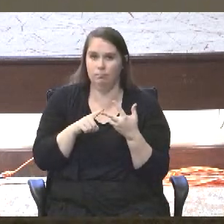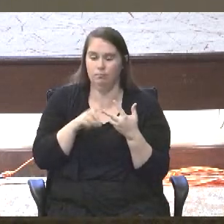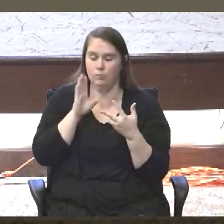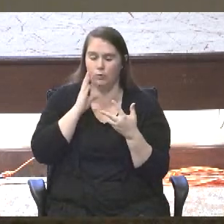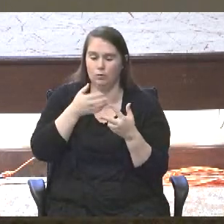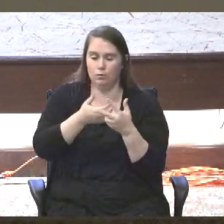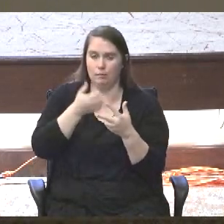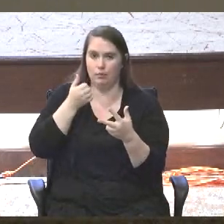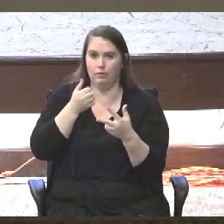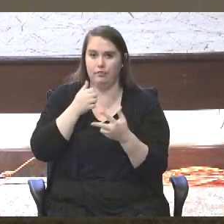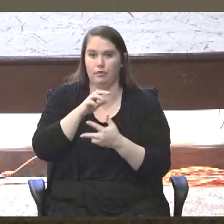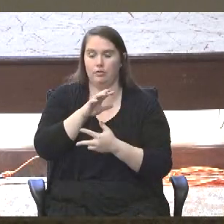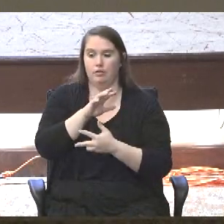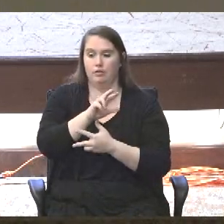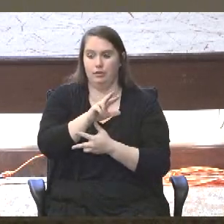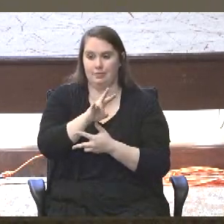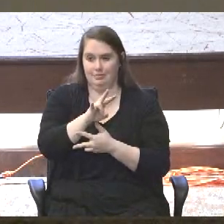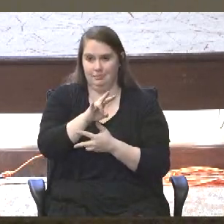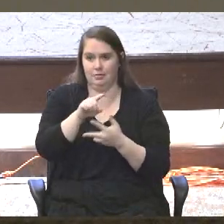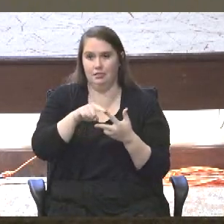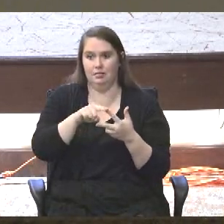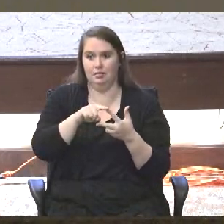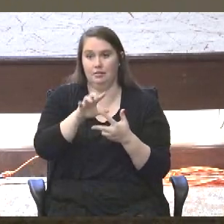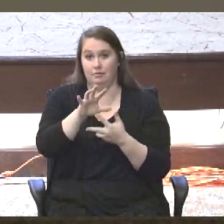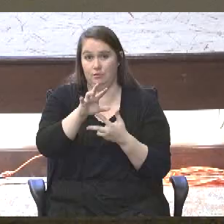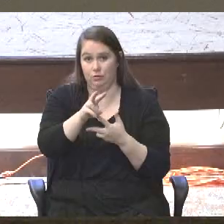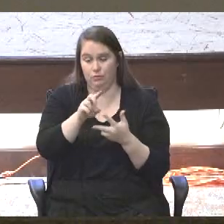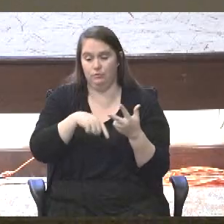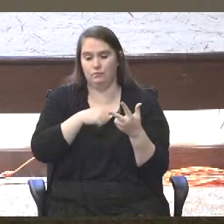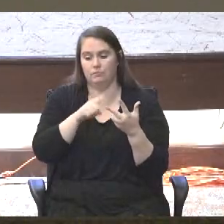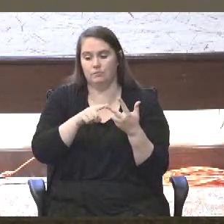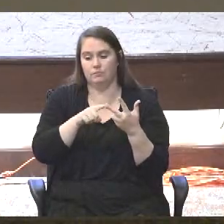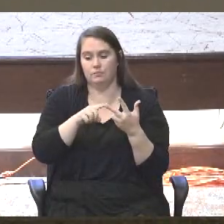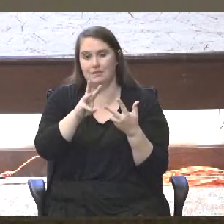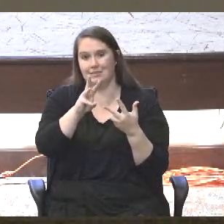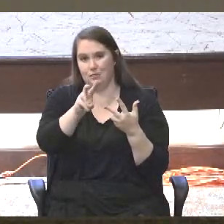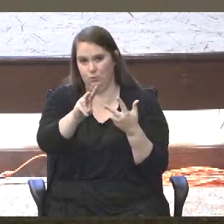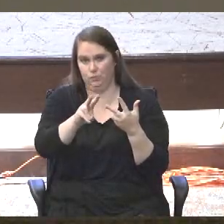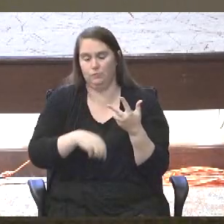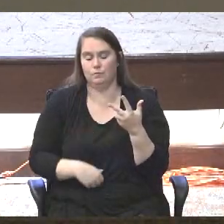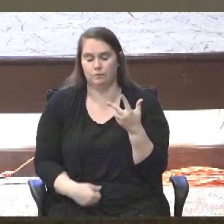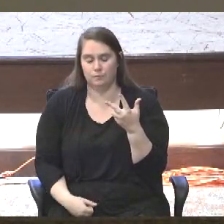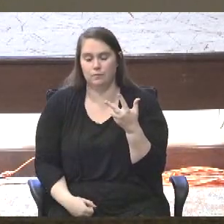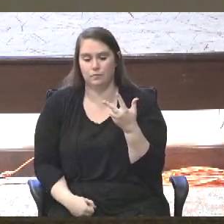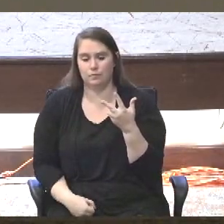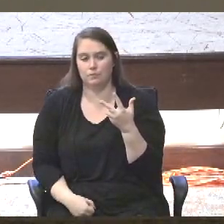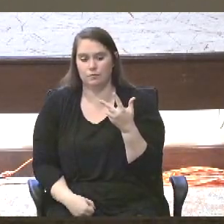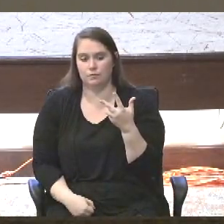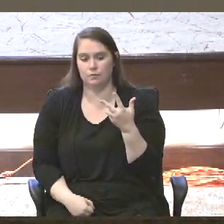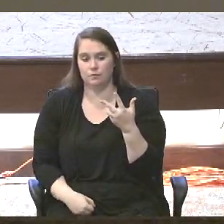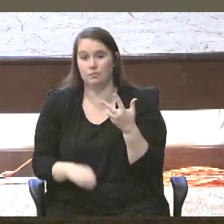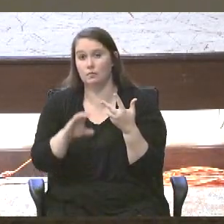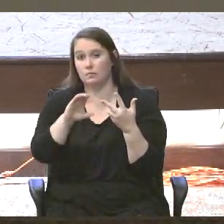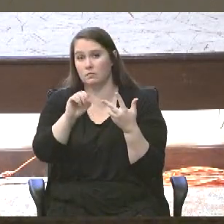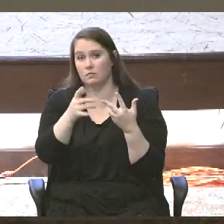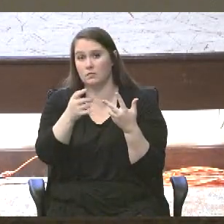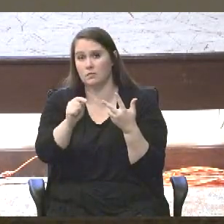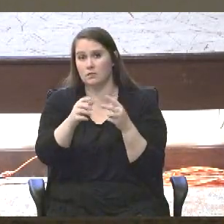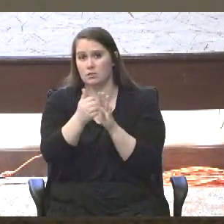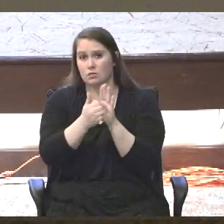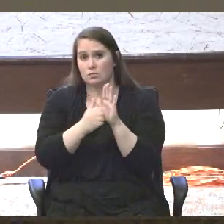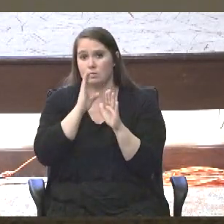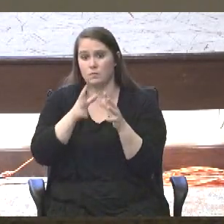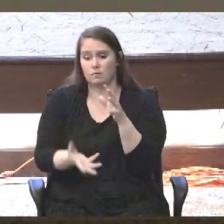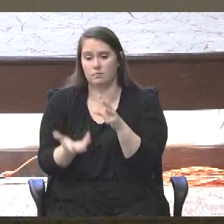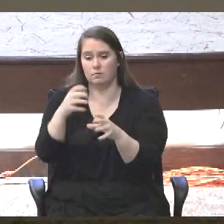Number 37 is going to be voted on separately, number 52, and number 62. So the consent agenda will include Resolutions